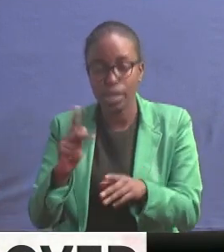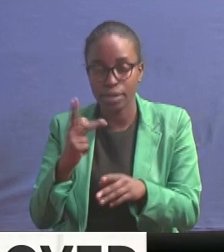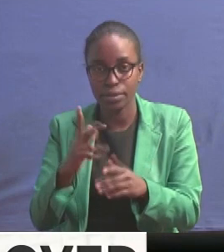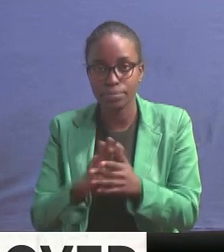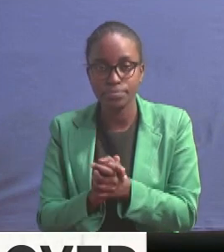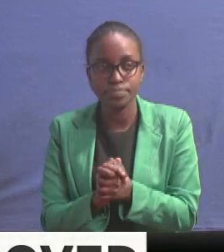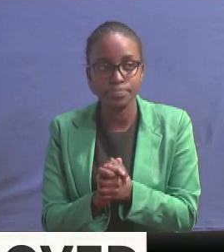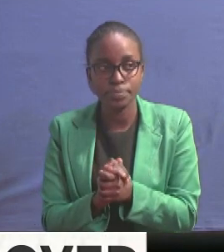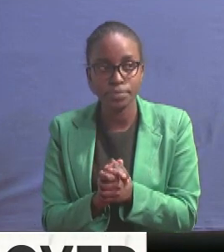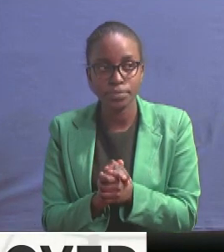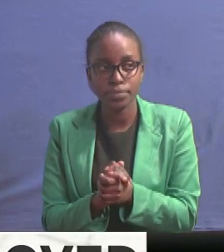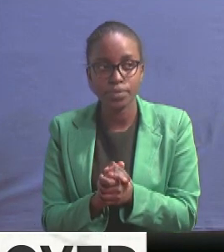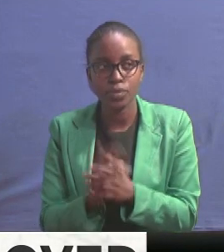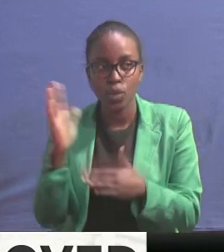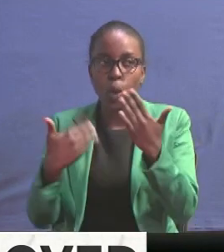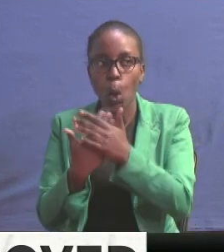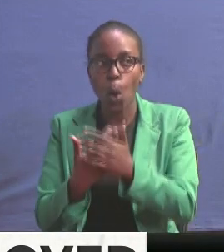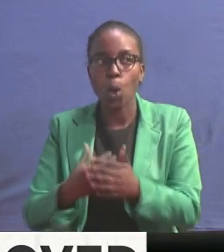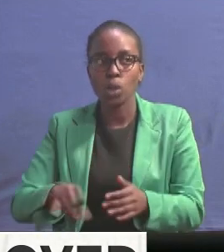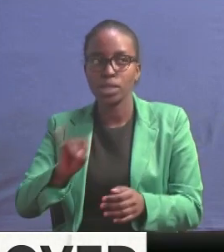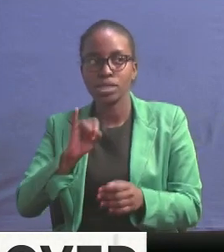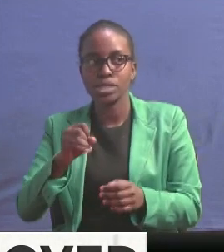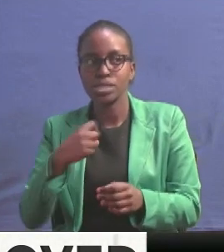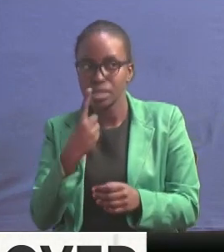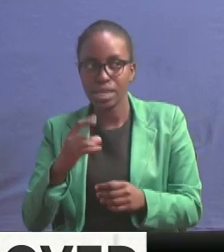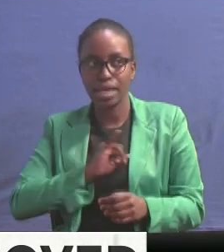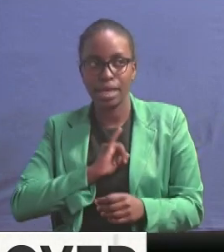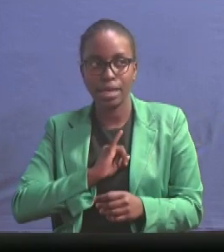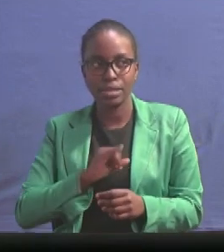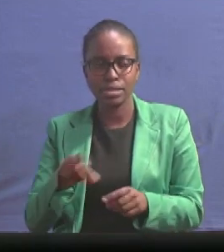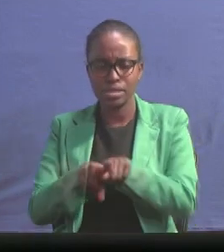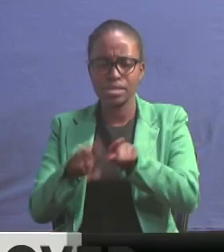Aye. Will those of the contrary opinion say nay? Aye. The ayes have it.